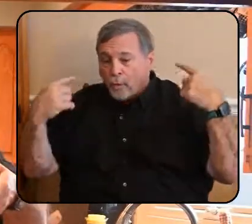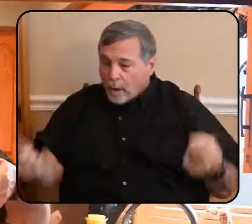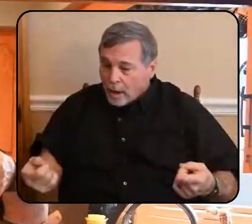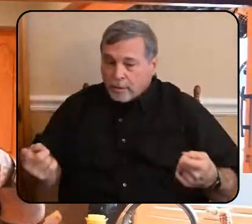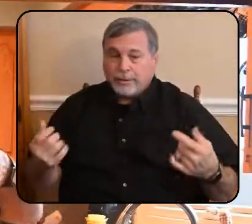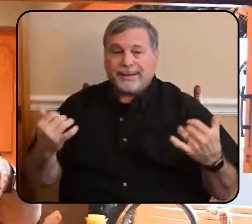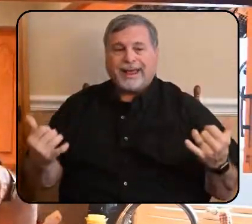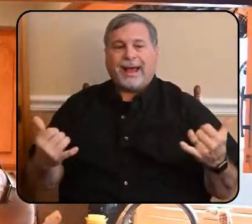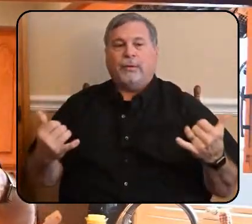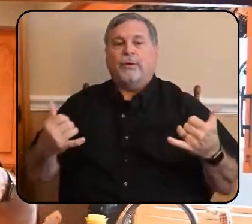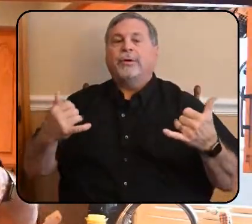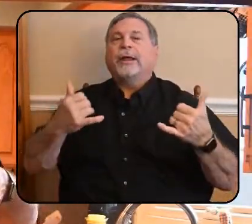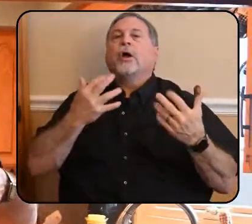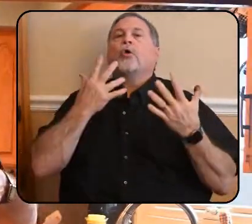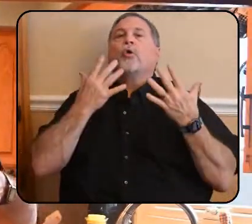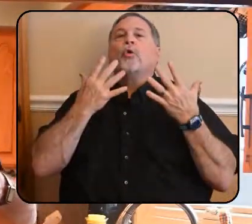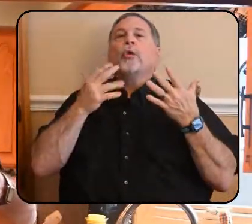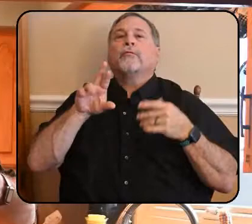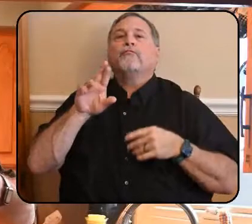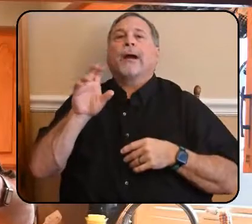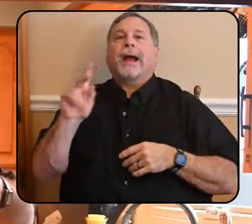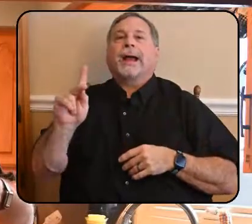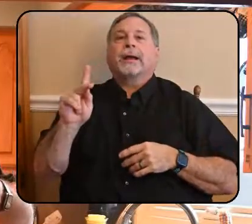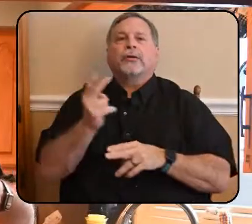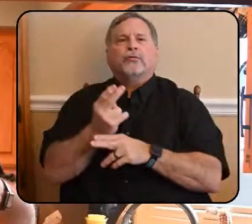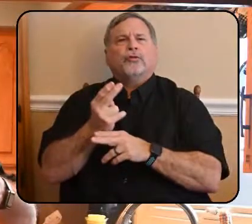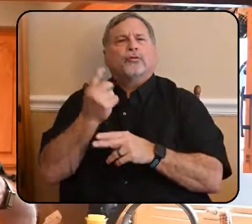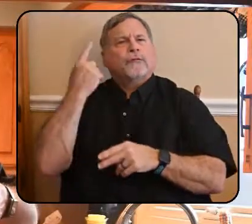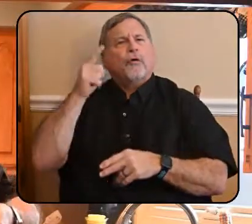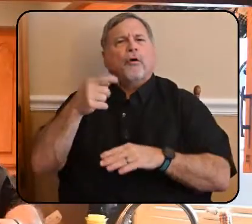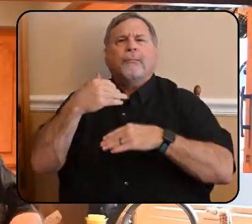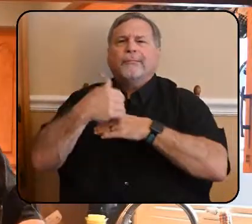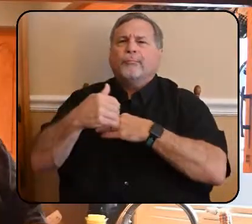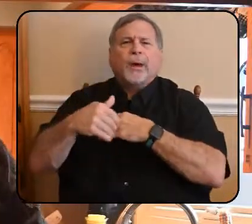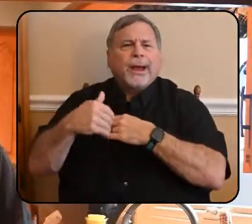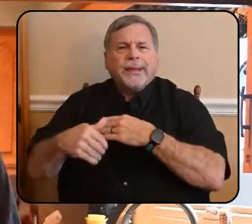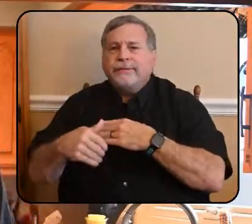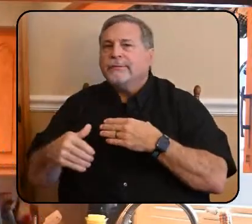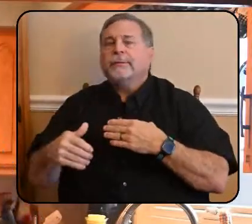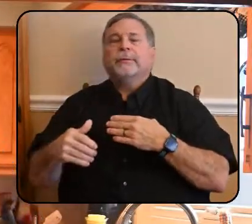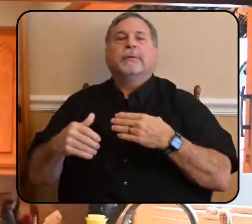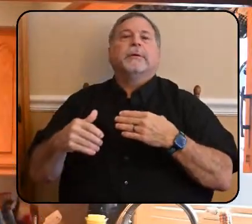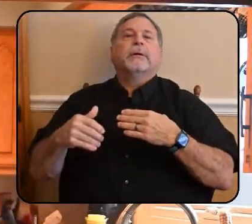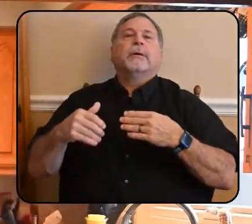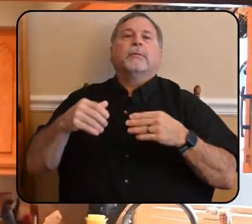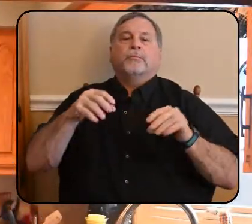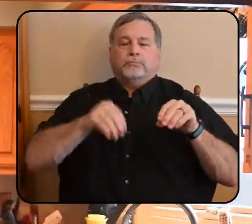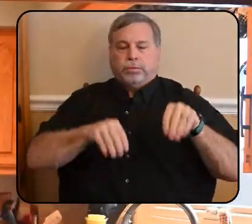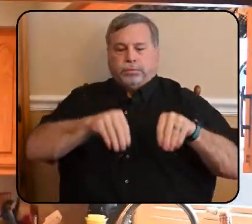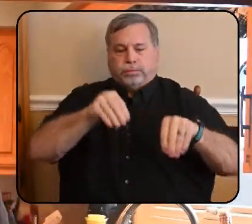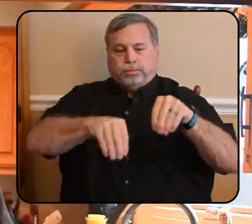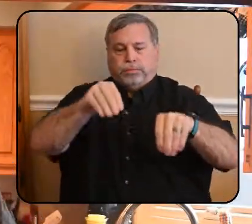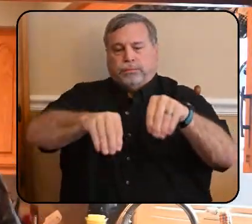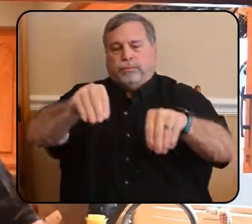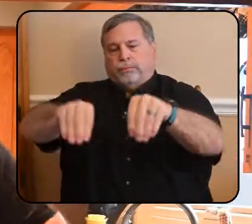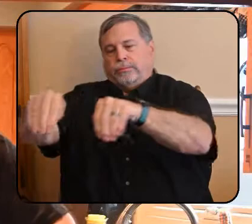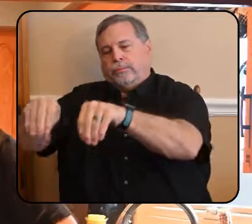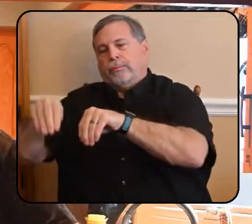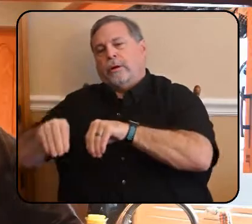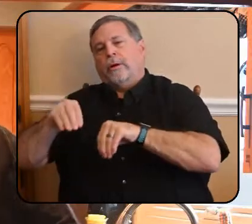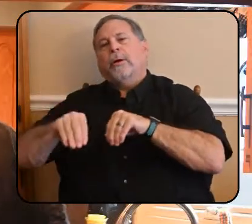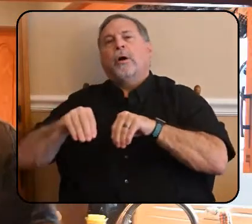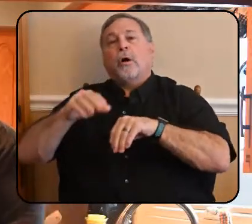regular cooling rack like you use for breads and such, and we're going to stack up the cubes on this